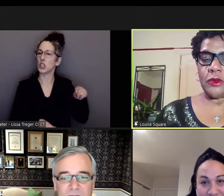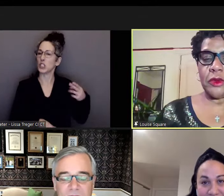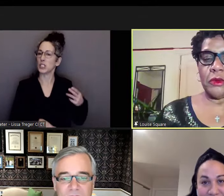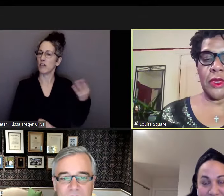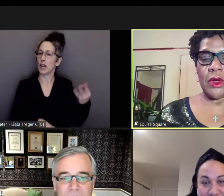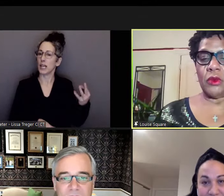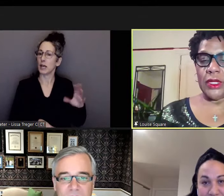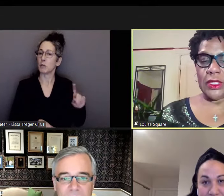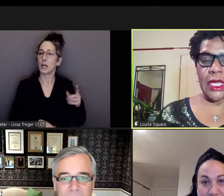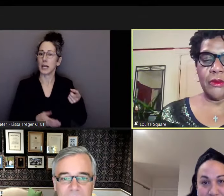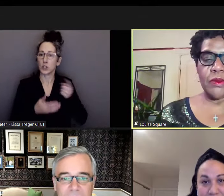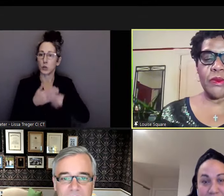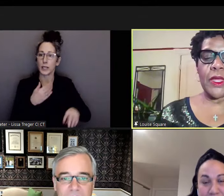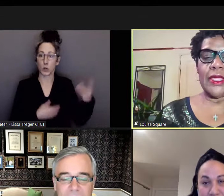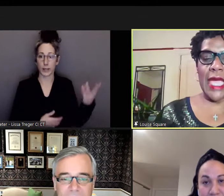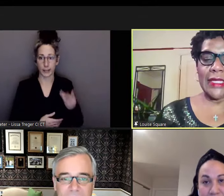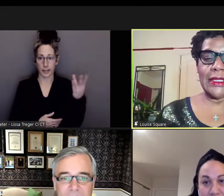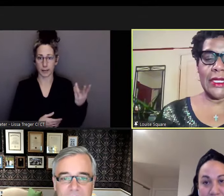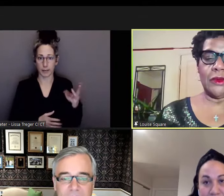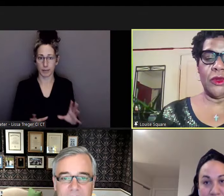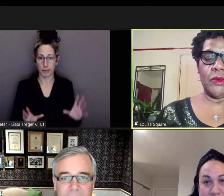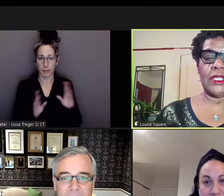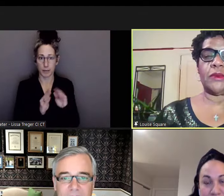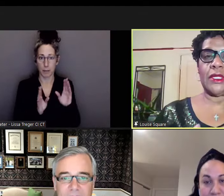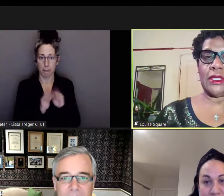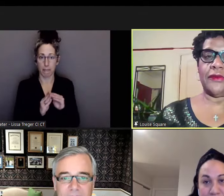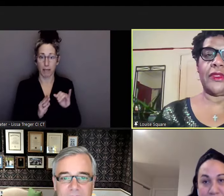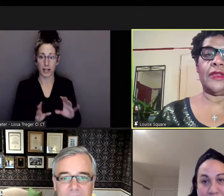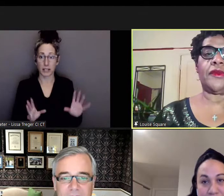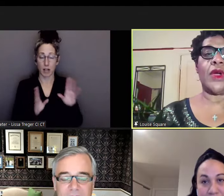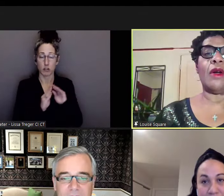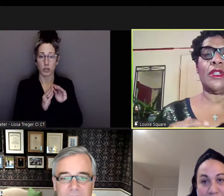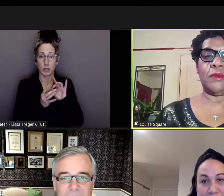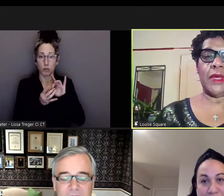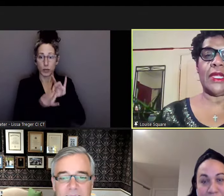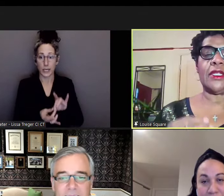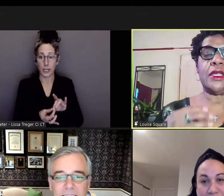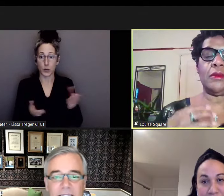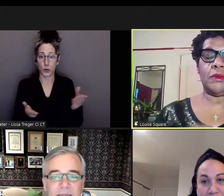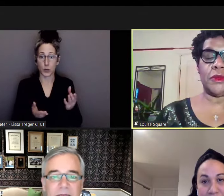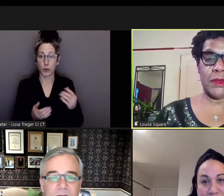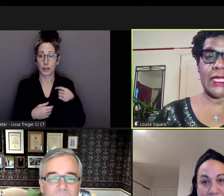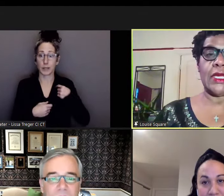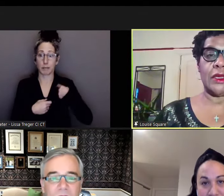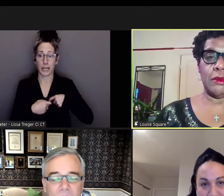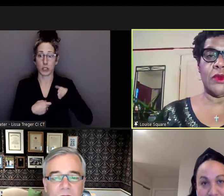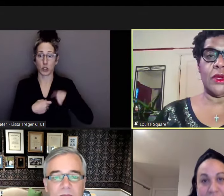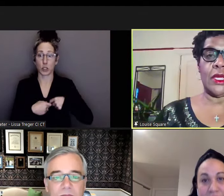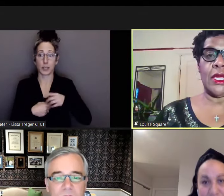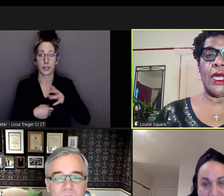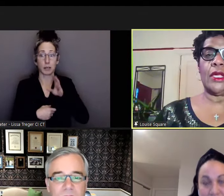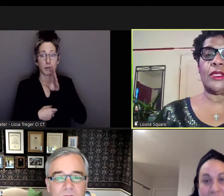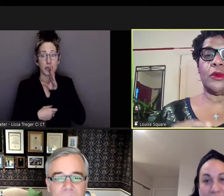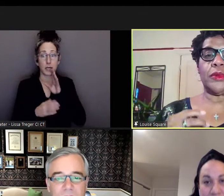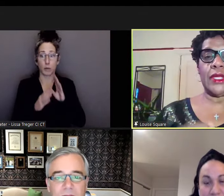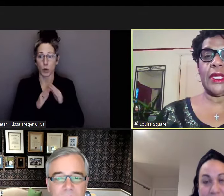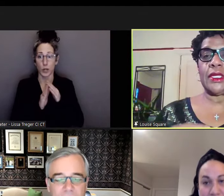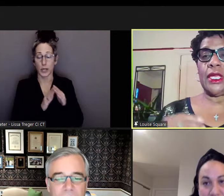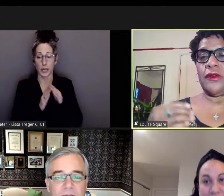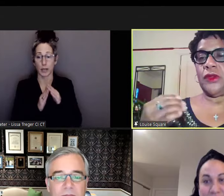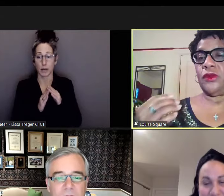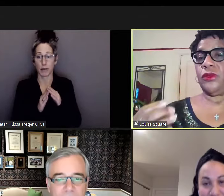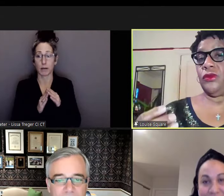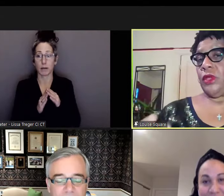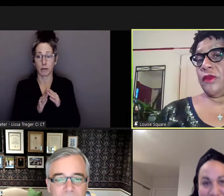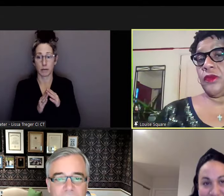Friday, but next week will be on Wednesday. That session will be specifically for our Spanish speaking community. Awesome. So